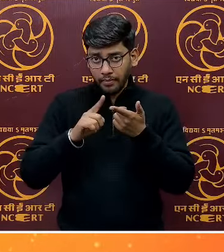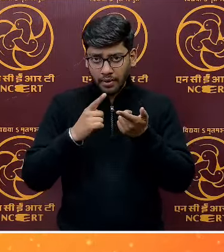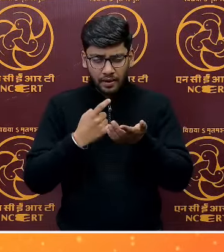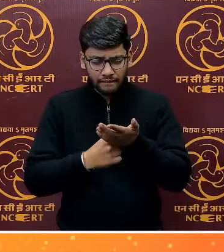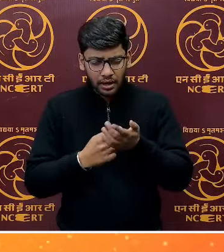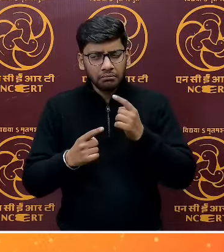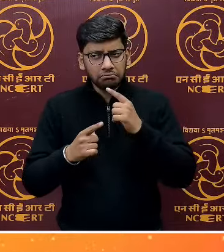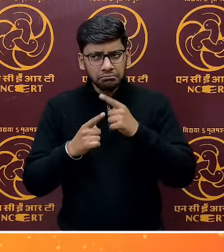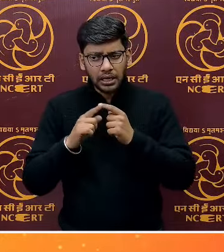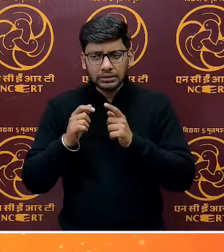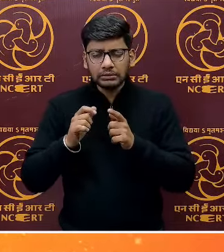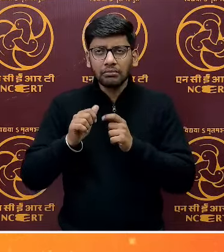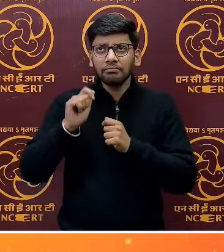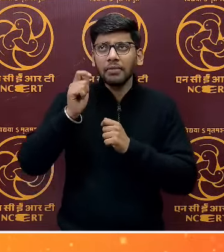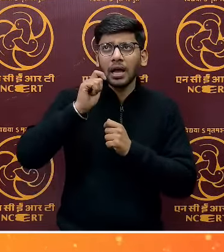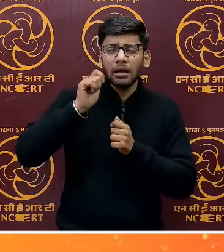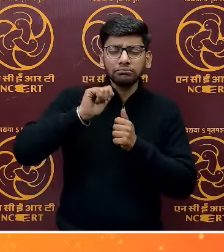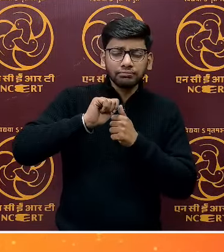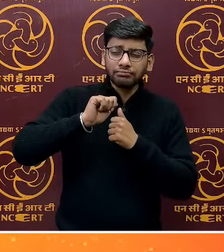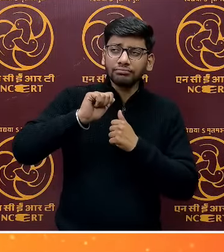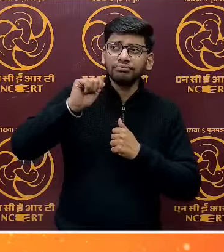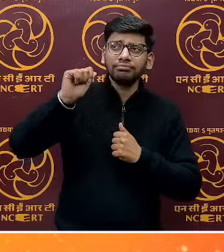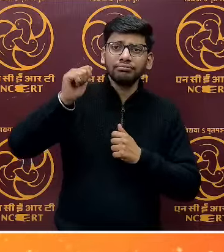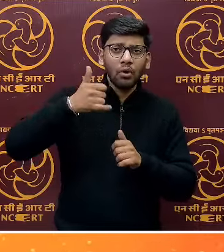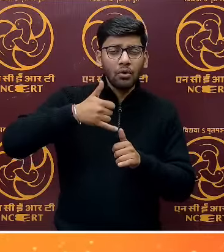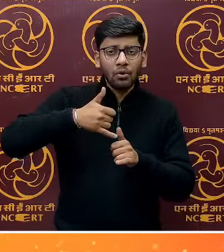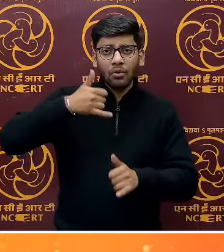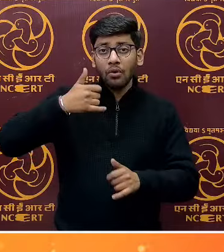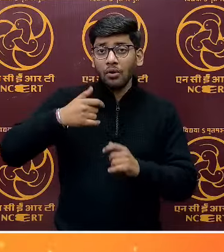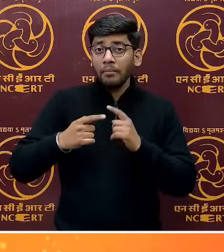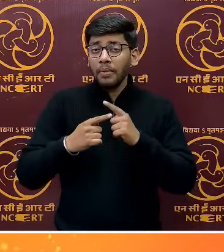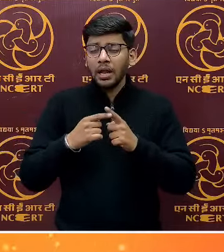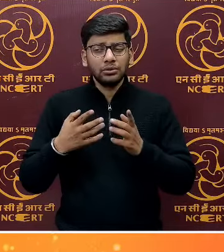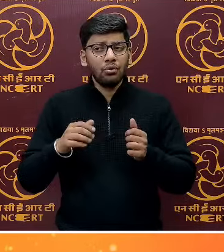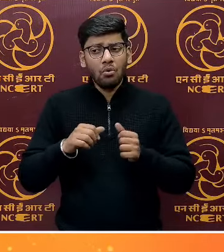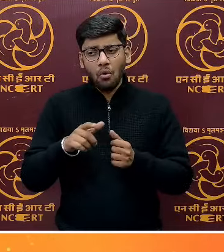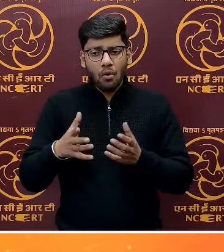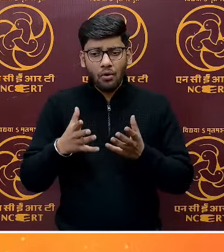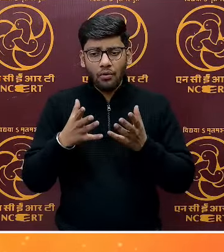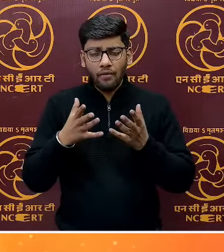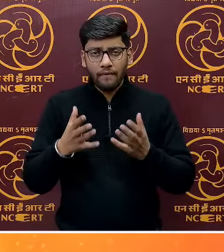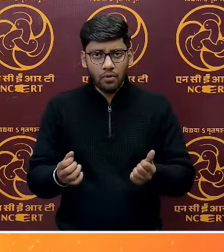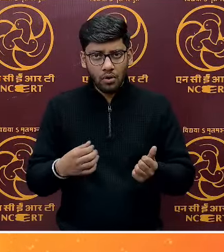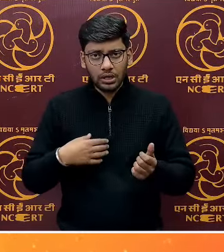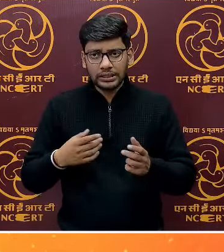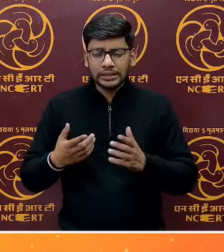sky, feel light like a kite. We all have this desire to be like a bird, like a kite,